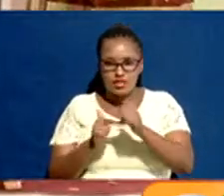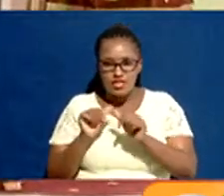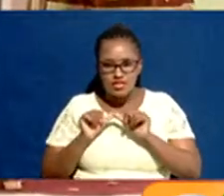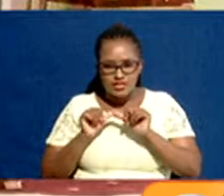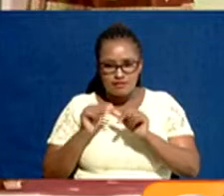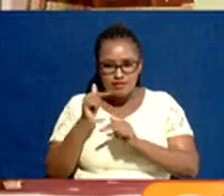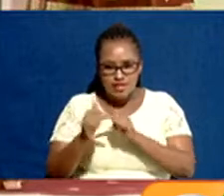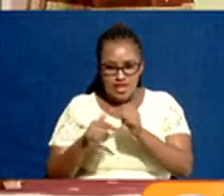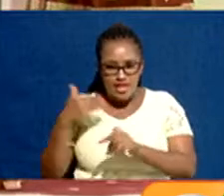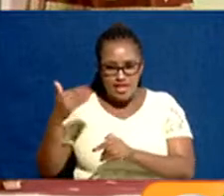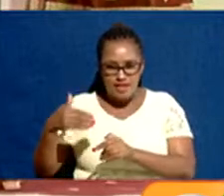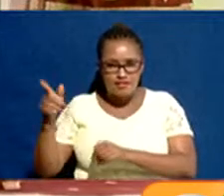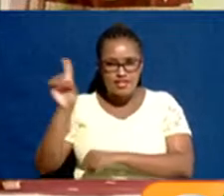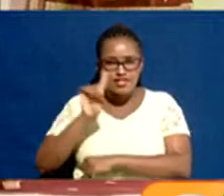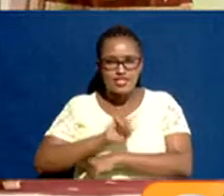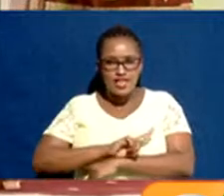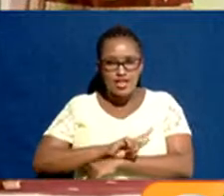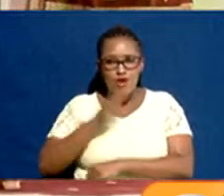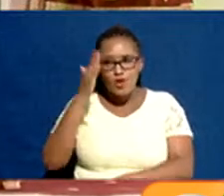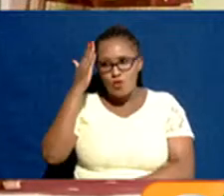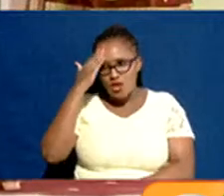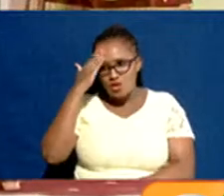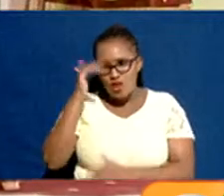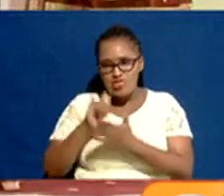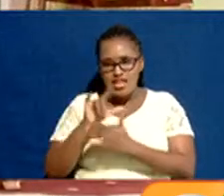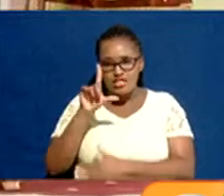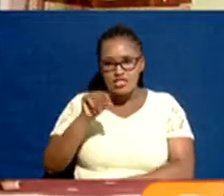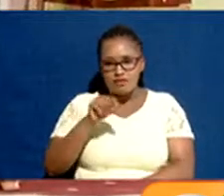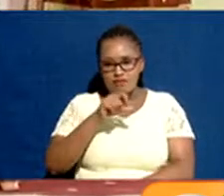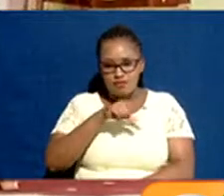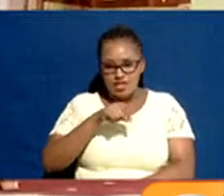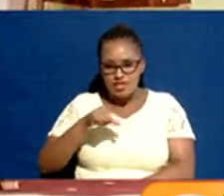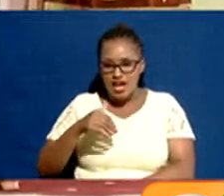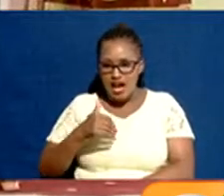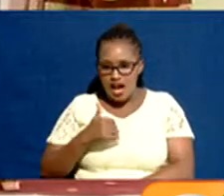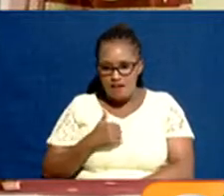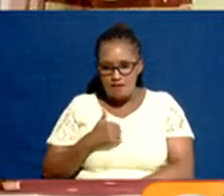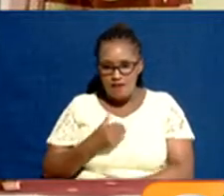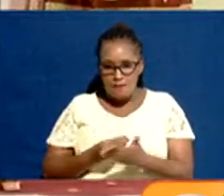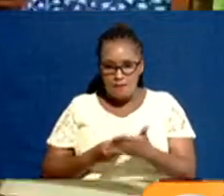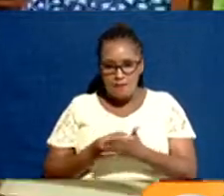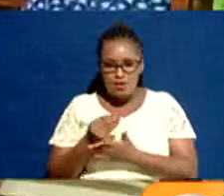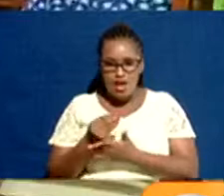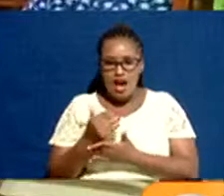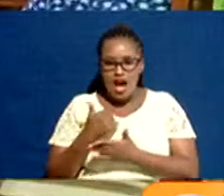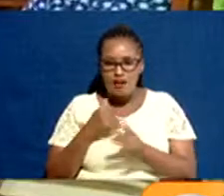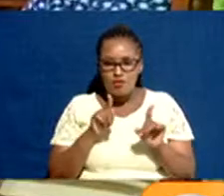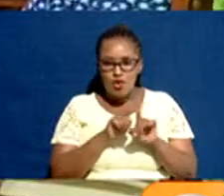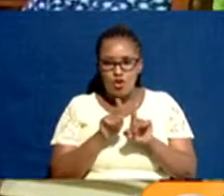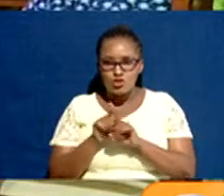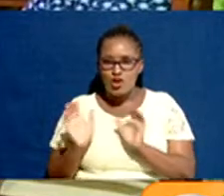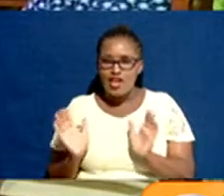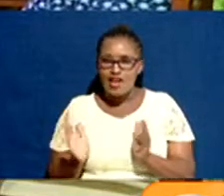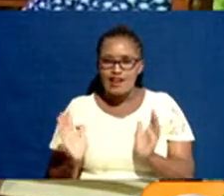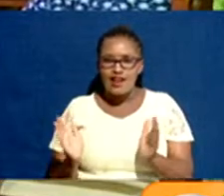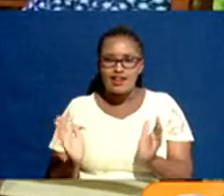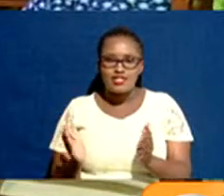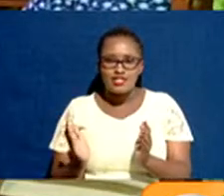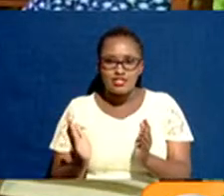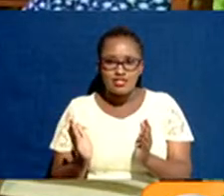every day. And you know, the fertilizer we have bought, we have also encouraged, you know,